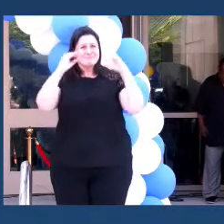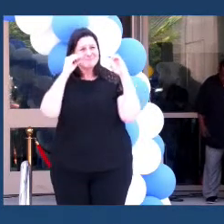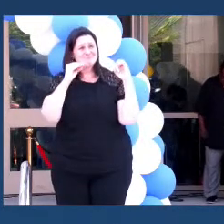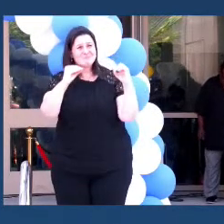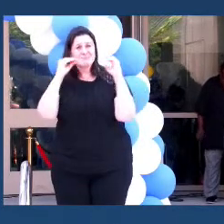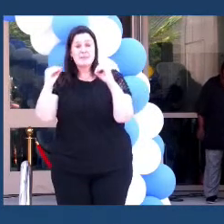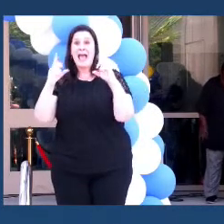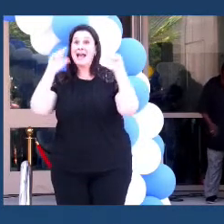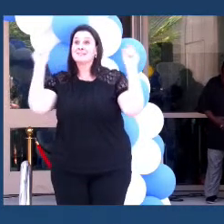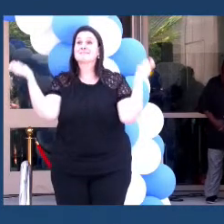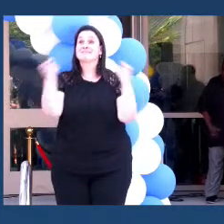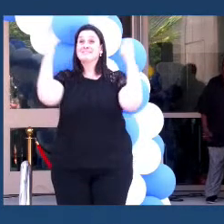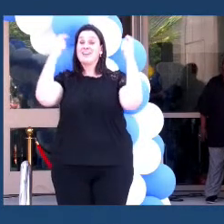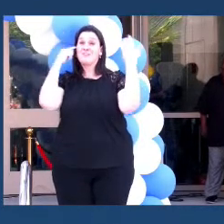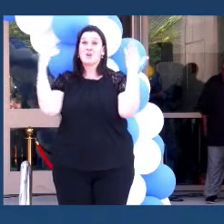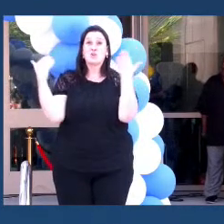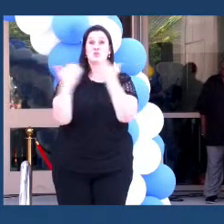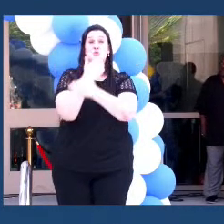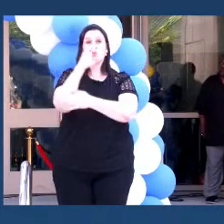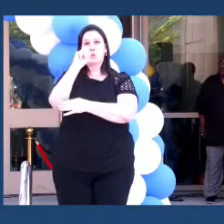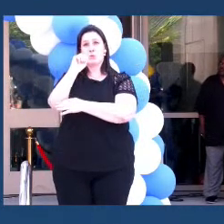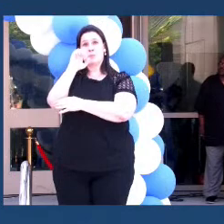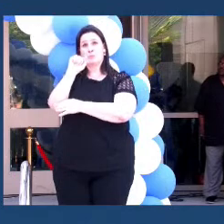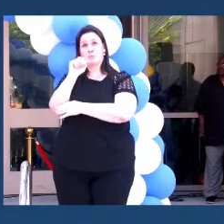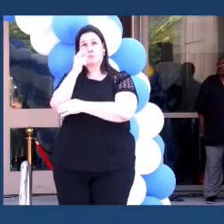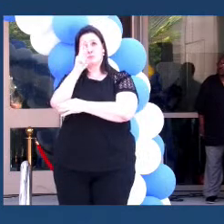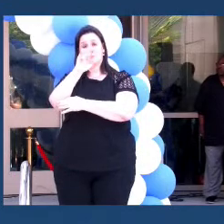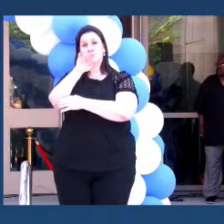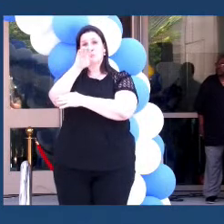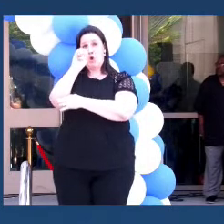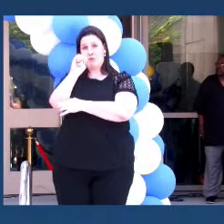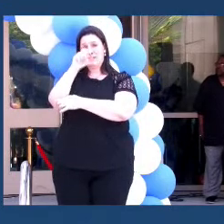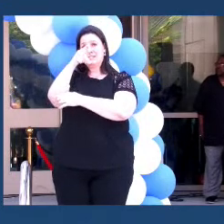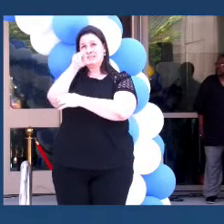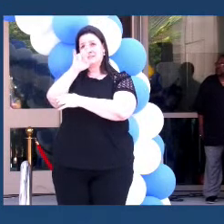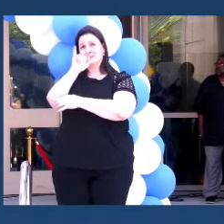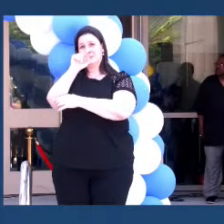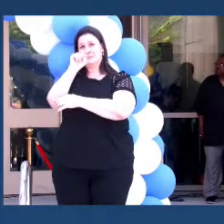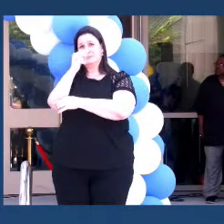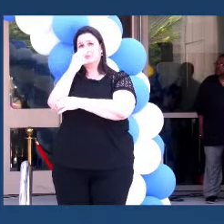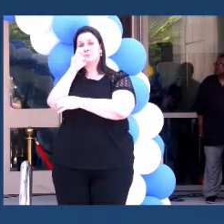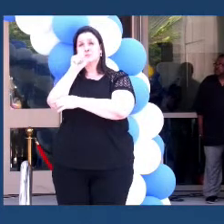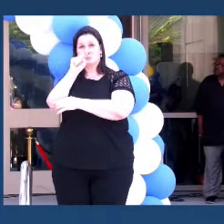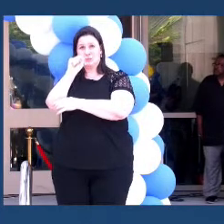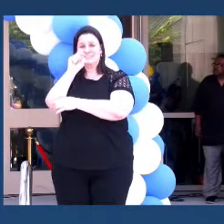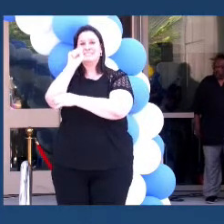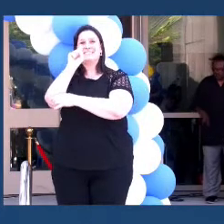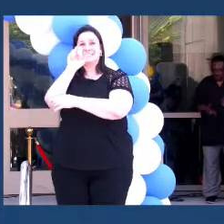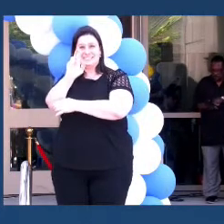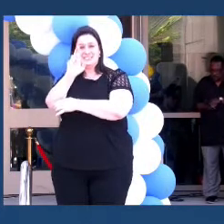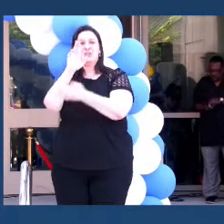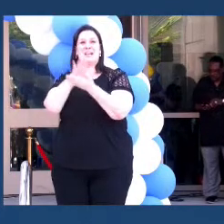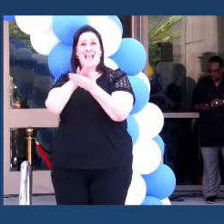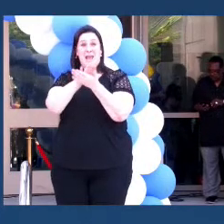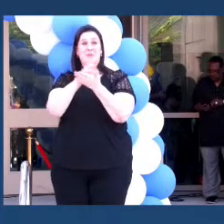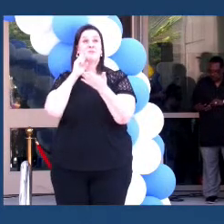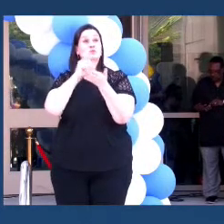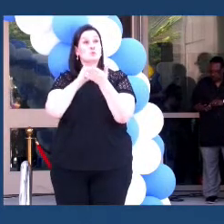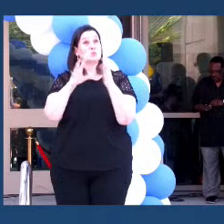a new Maurice Pritchett Senior Academy for our students and families here in the city of Wilmington.